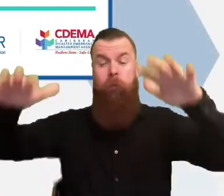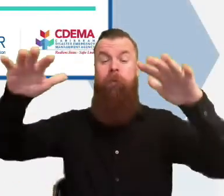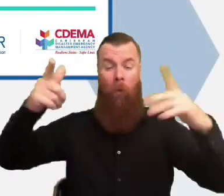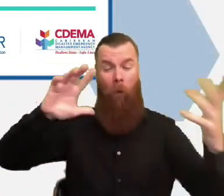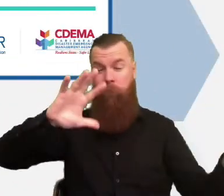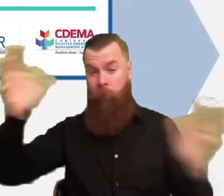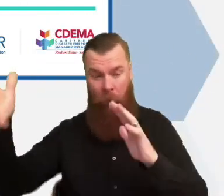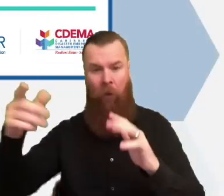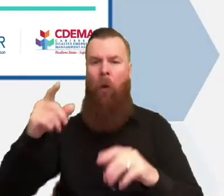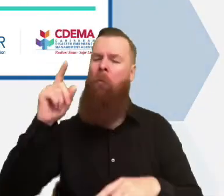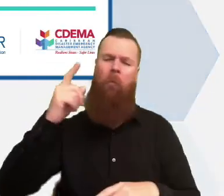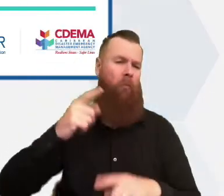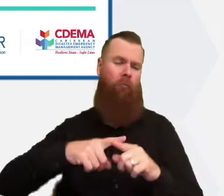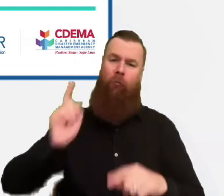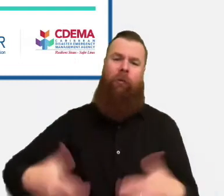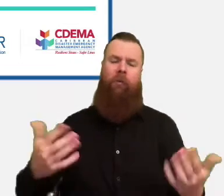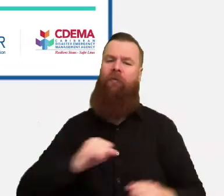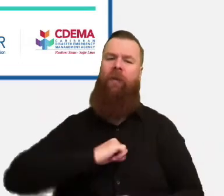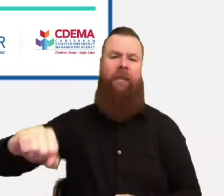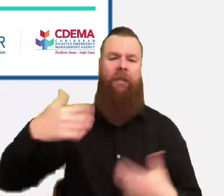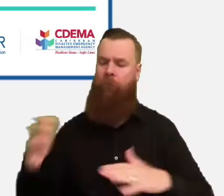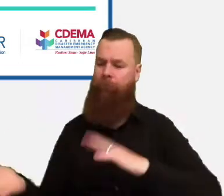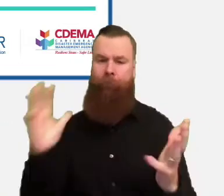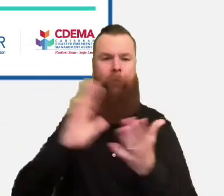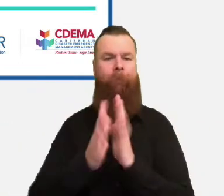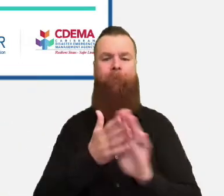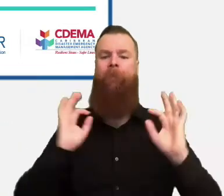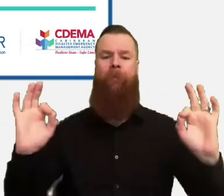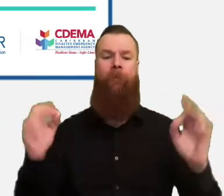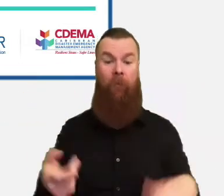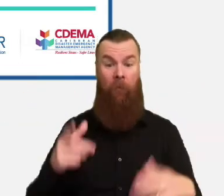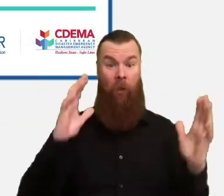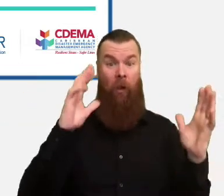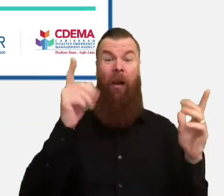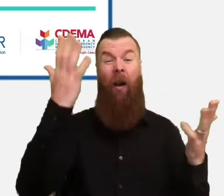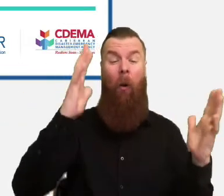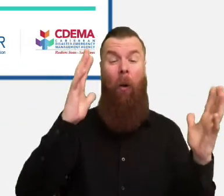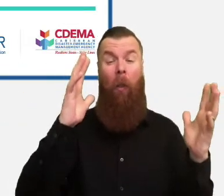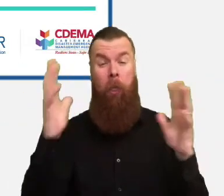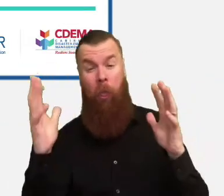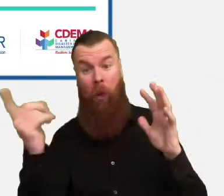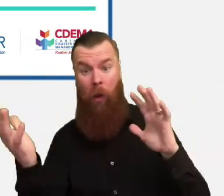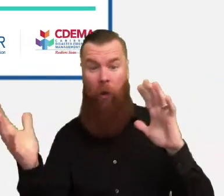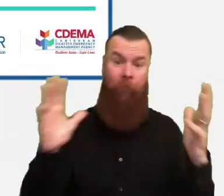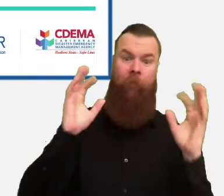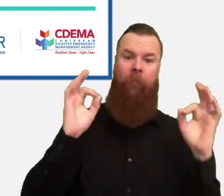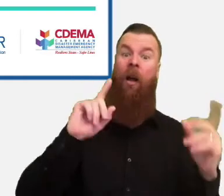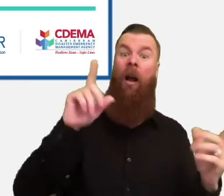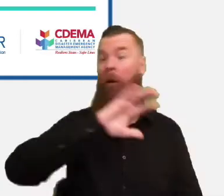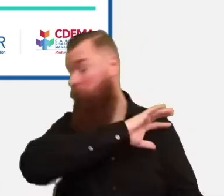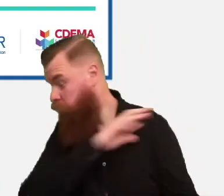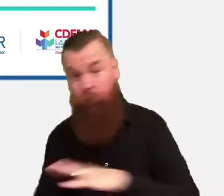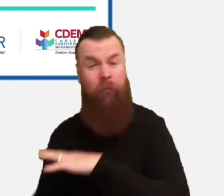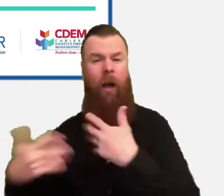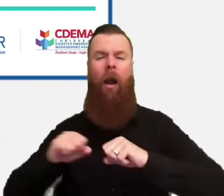also recover from interruptions which do attack. Of course, the long-term benefits are far more important, because what we will